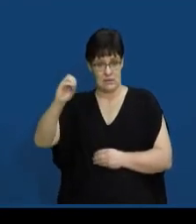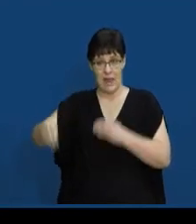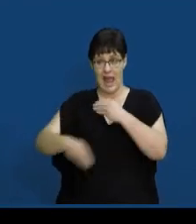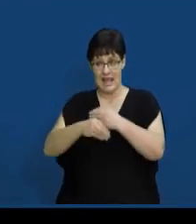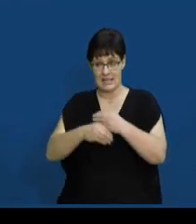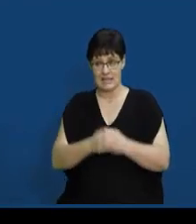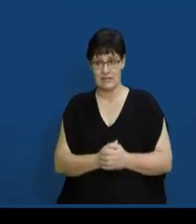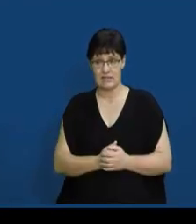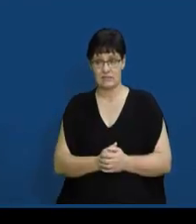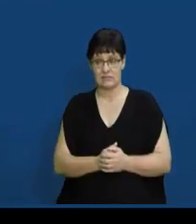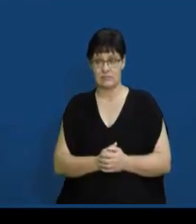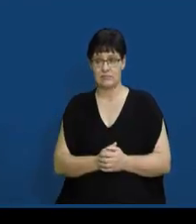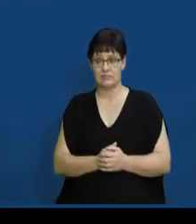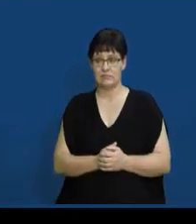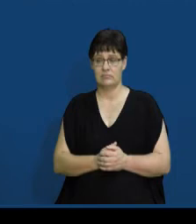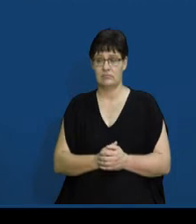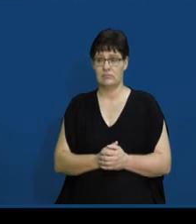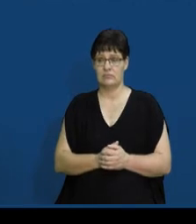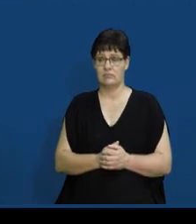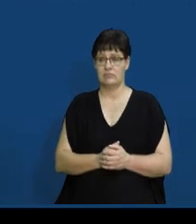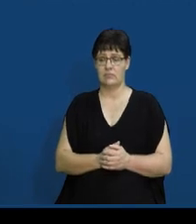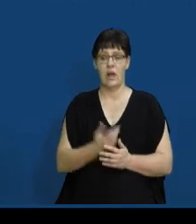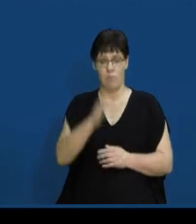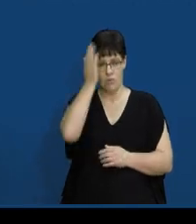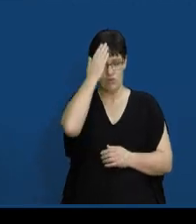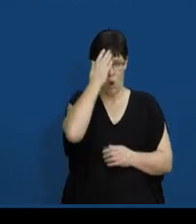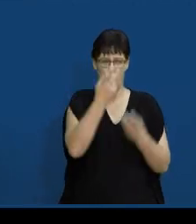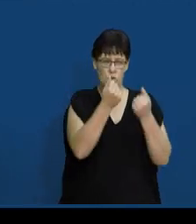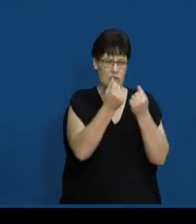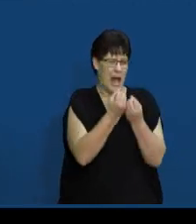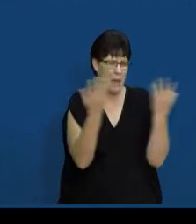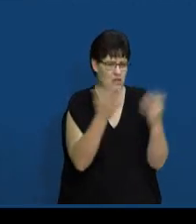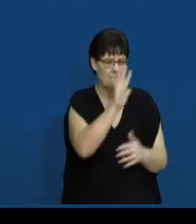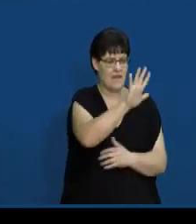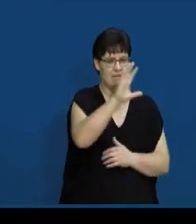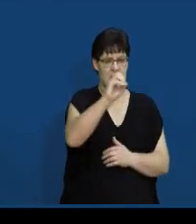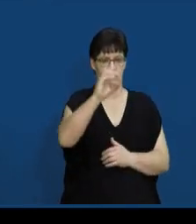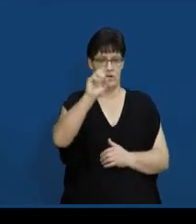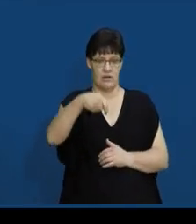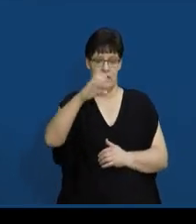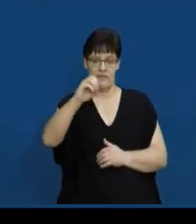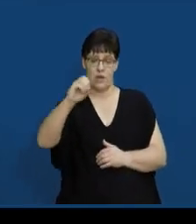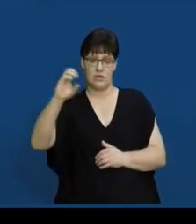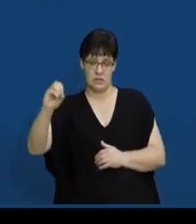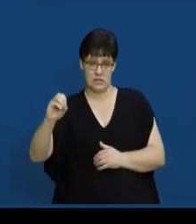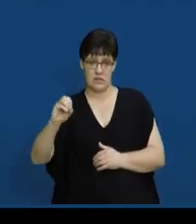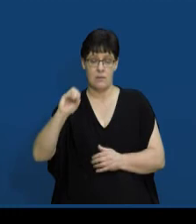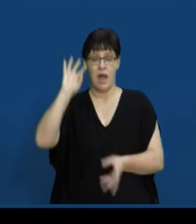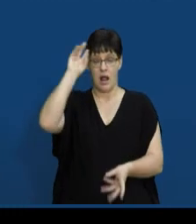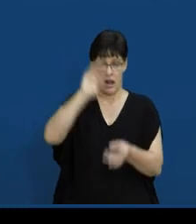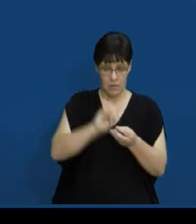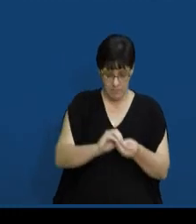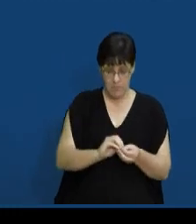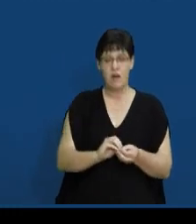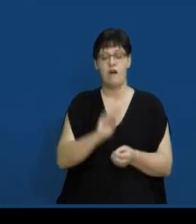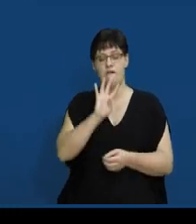if I add, let's go back, I know that my cost price was 500,000. My accumulated was